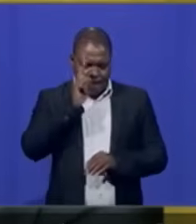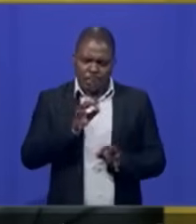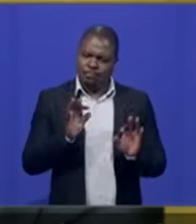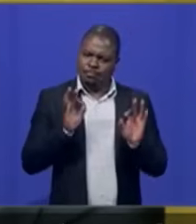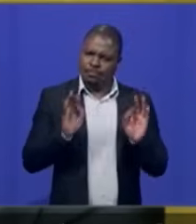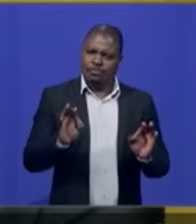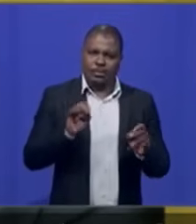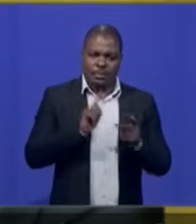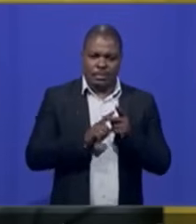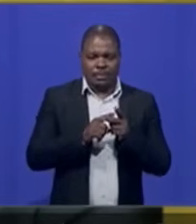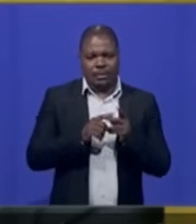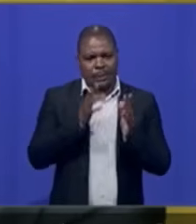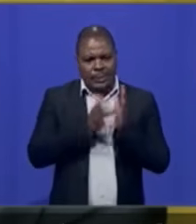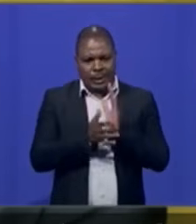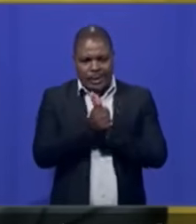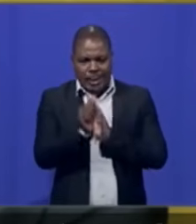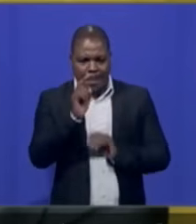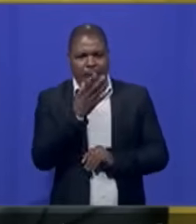the technical capability,